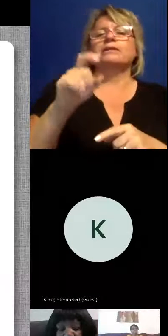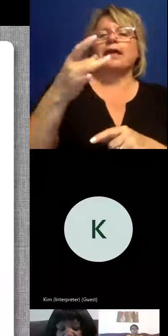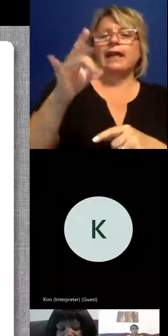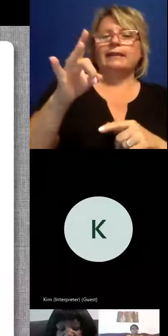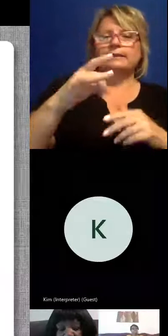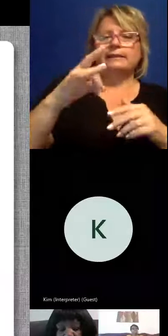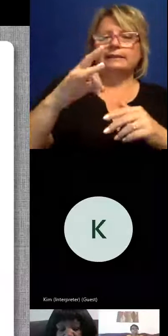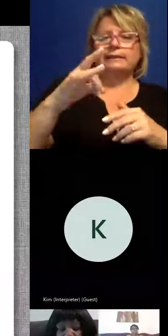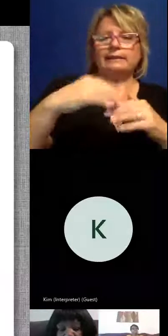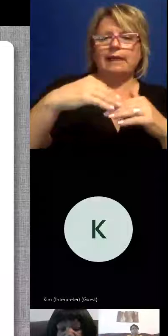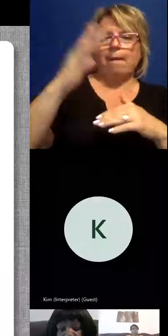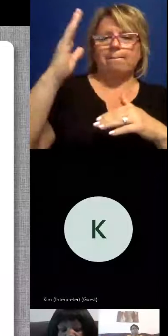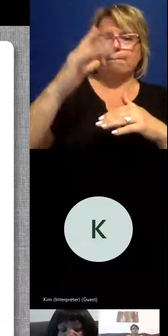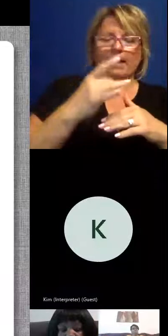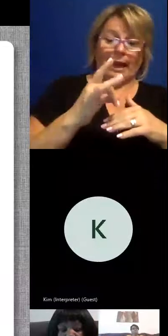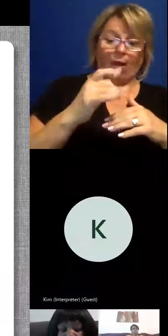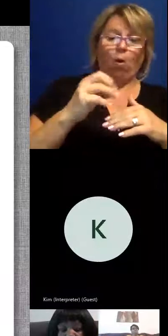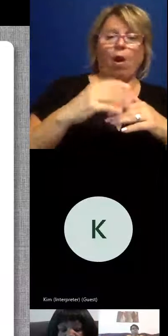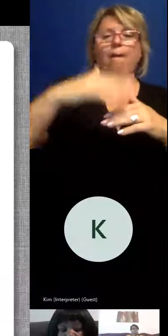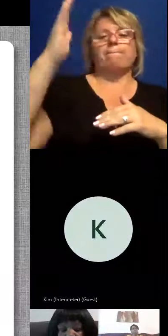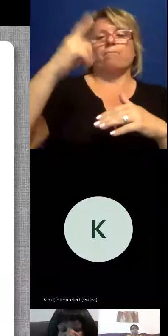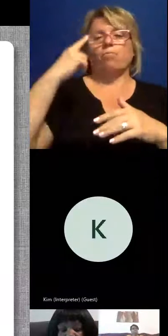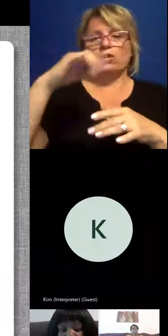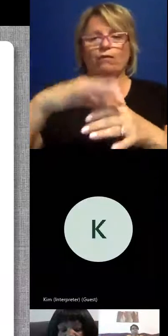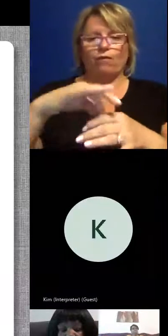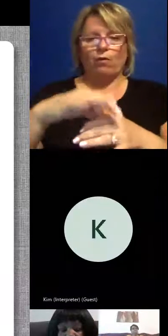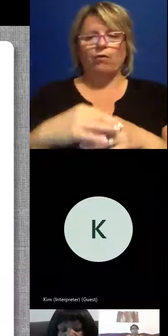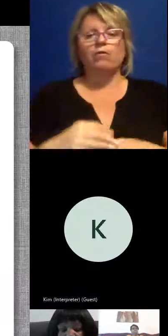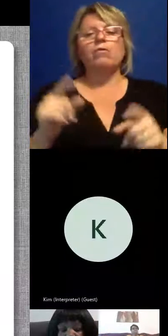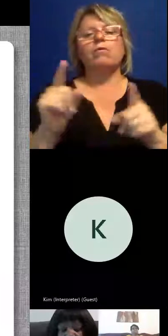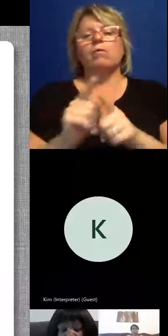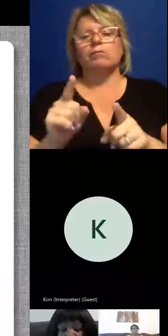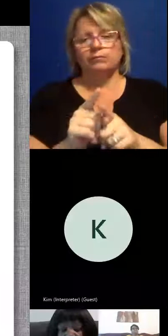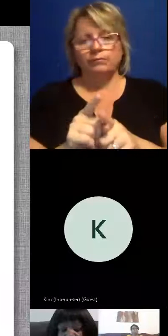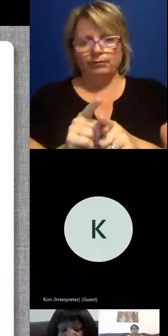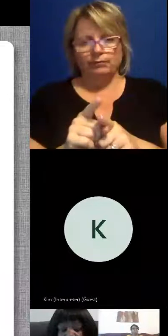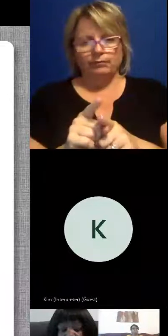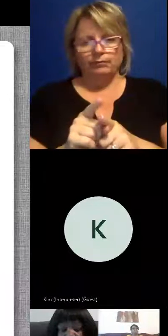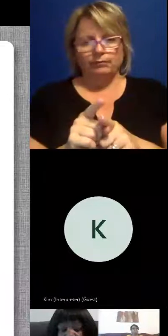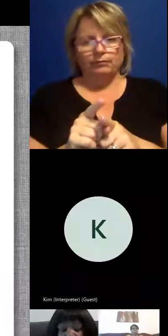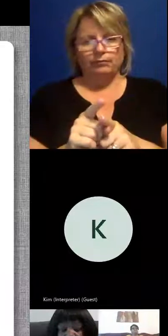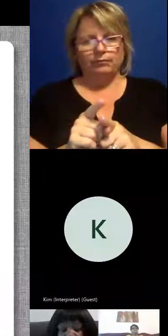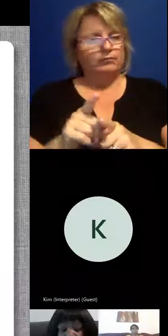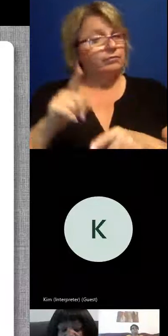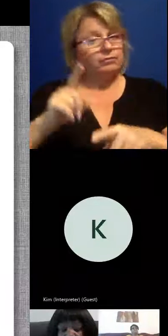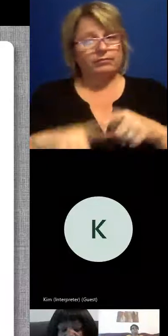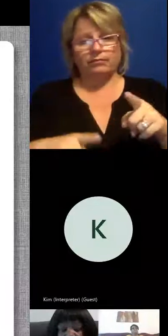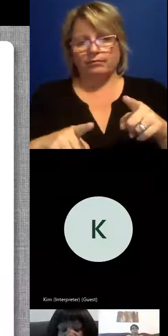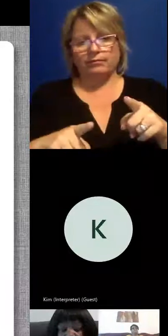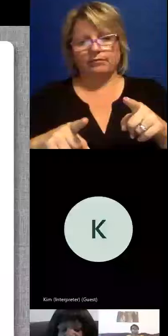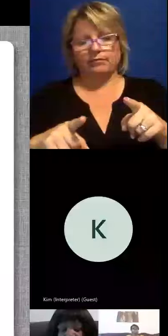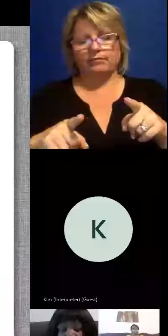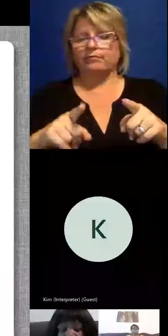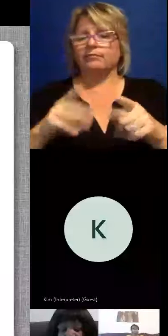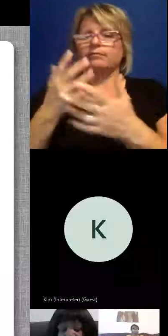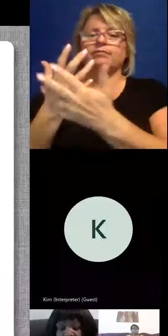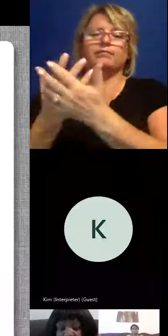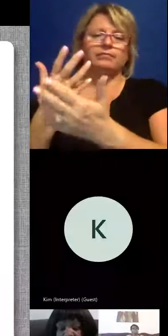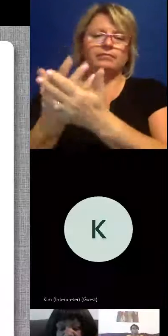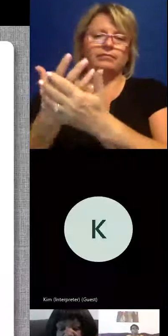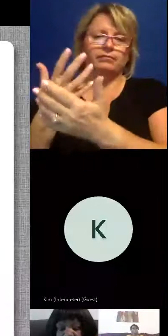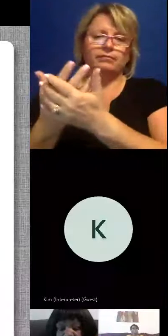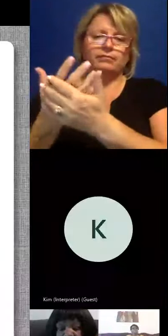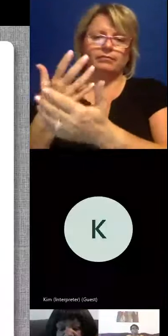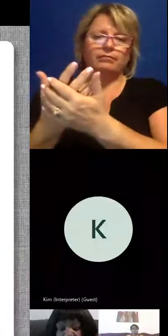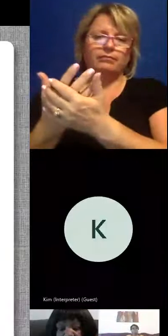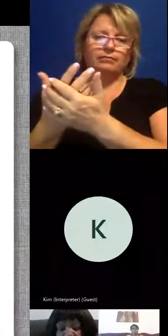age by the time you vote. Additionally, you must not currently serving a